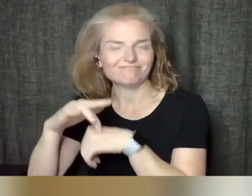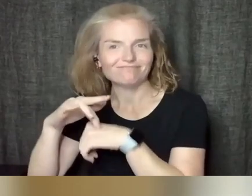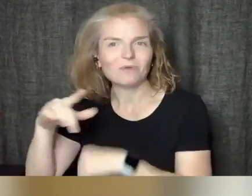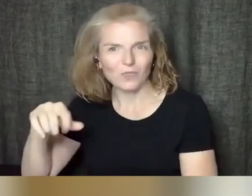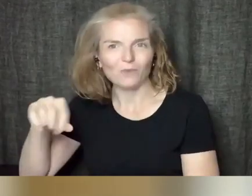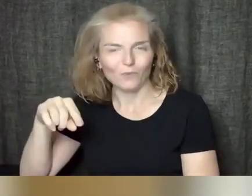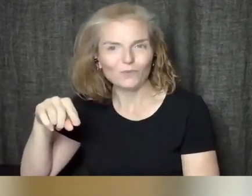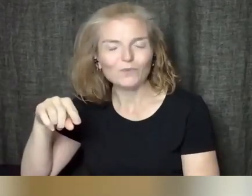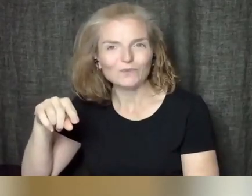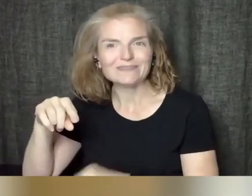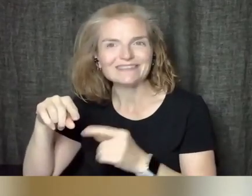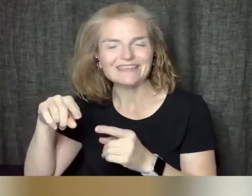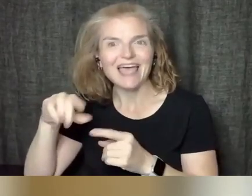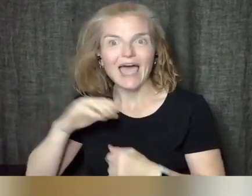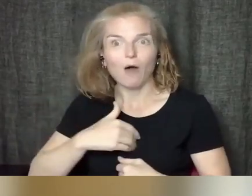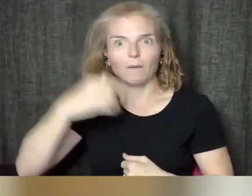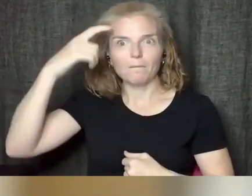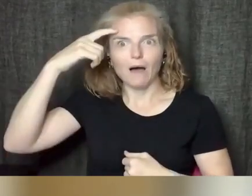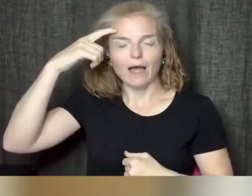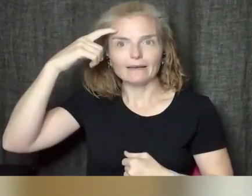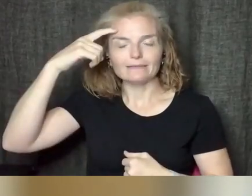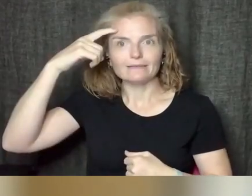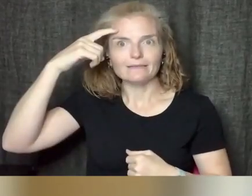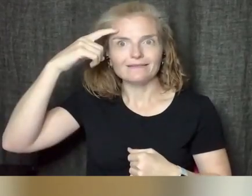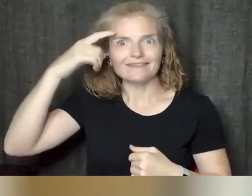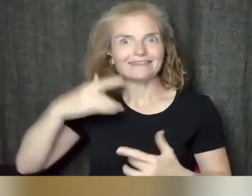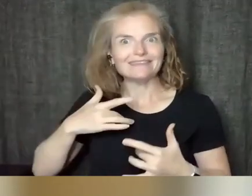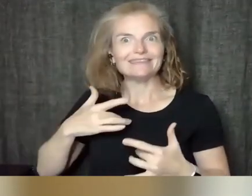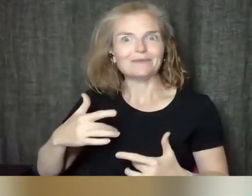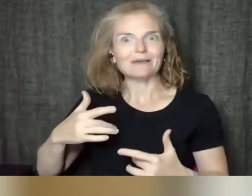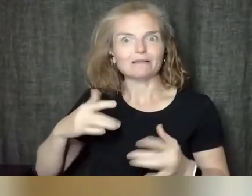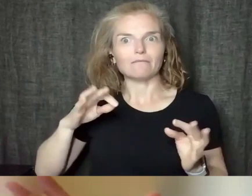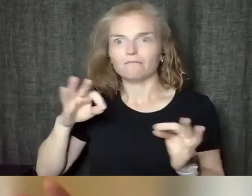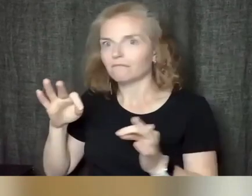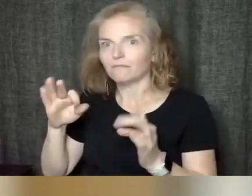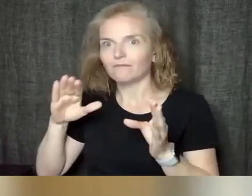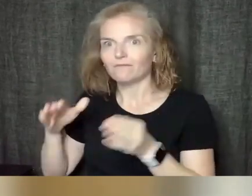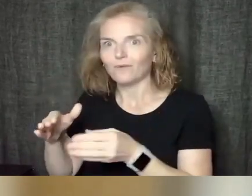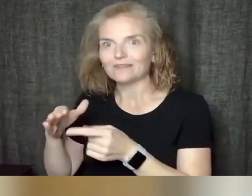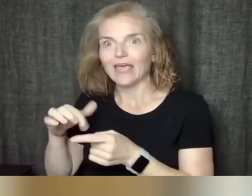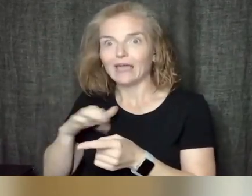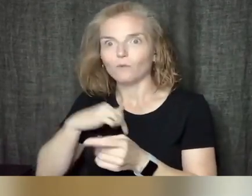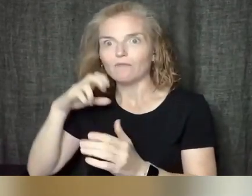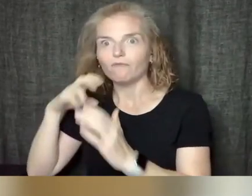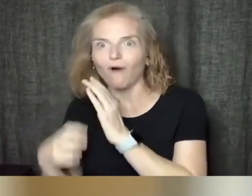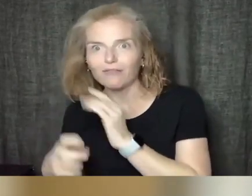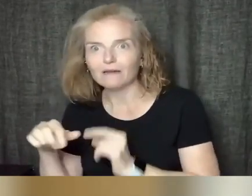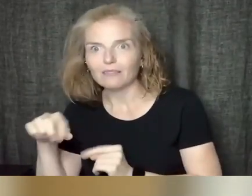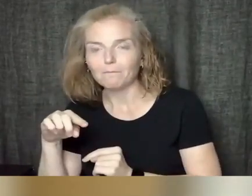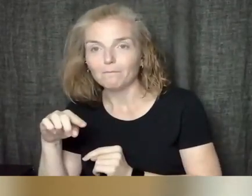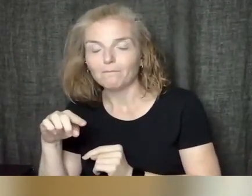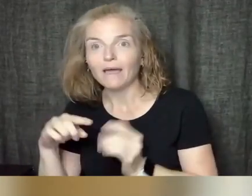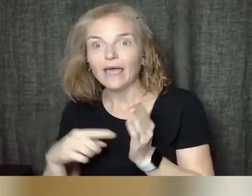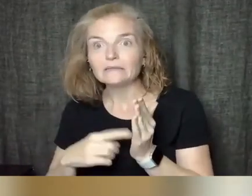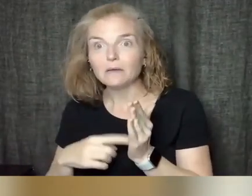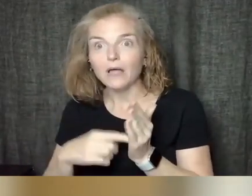the groove in our minds, the tendency seems very deep, and we just fall into them and don't even know that we're thinking